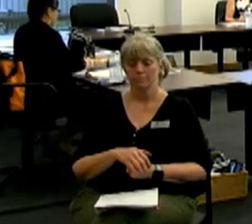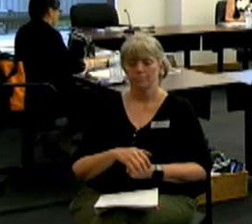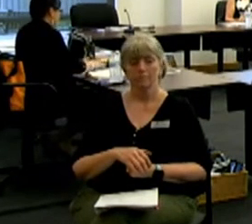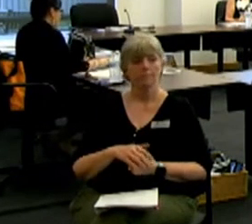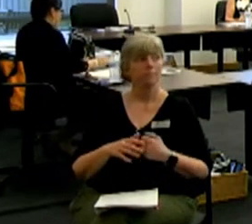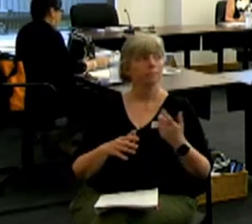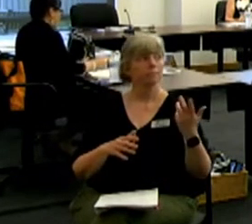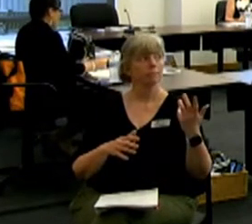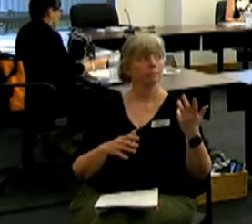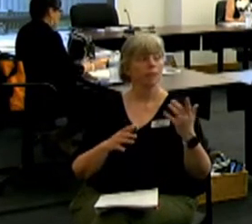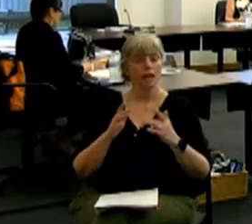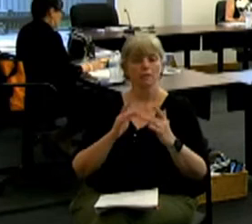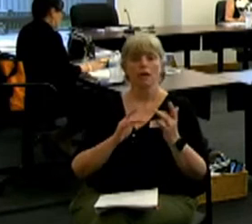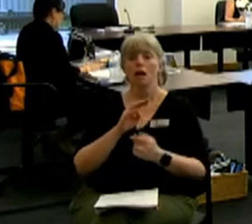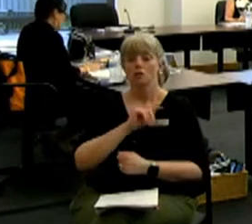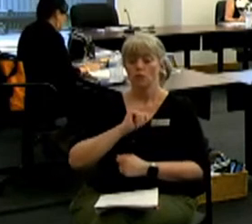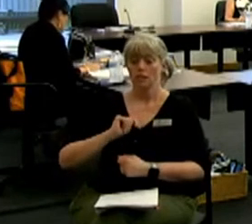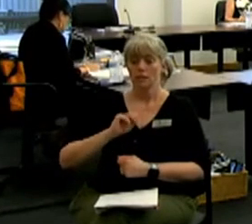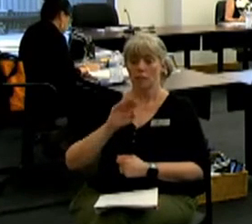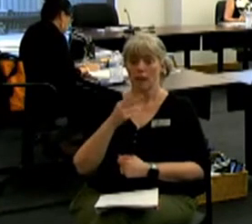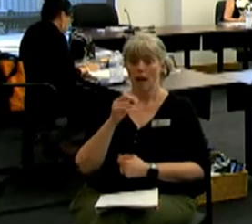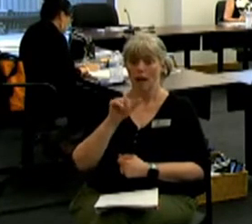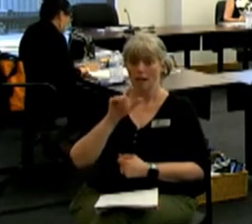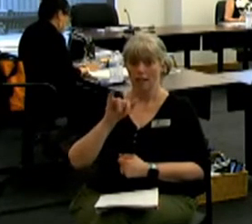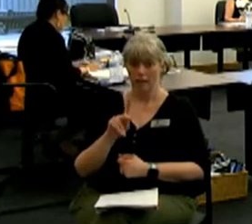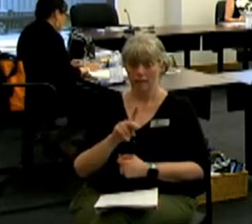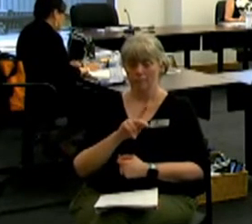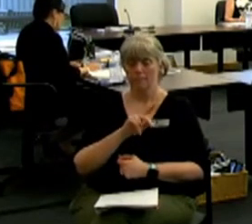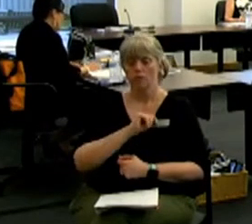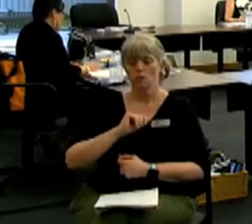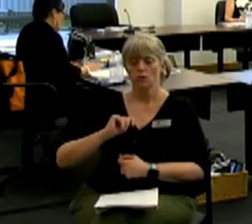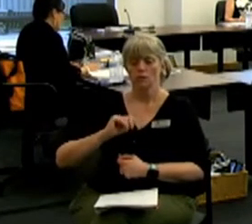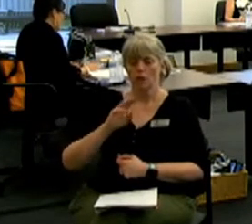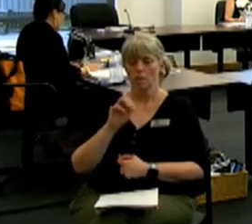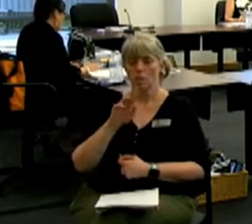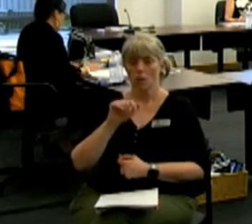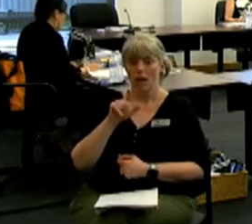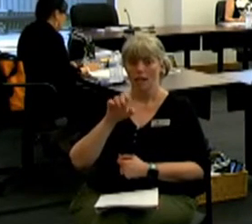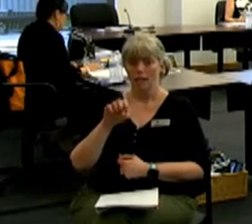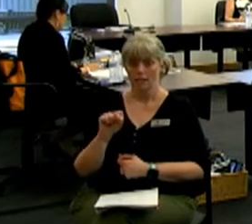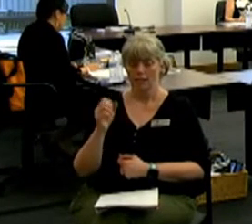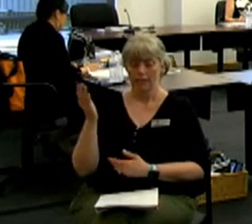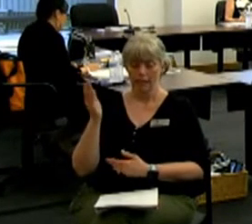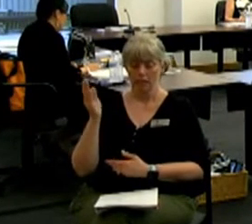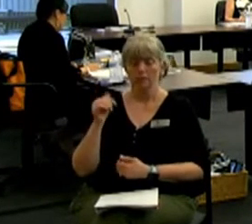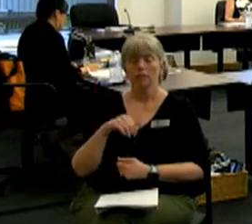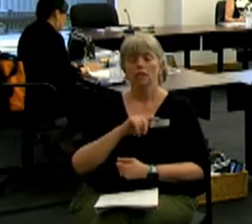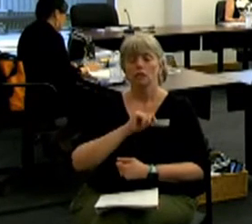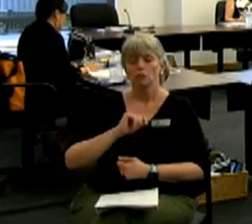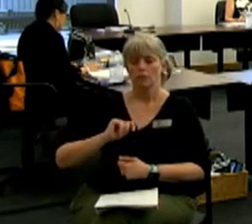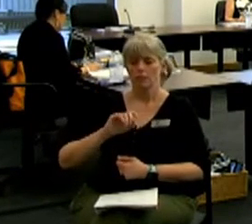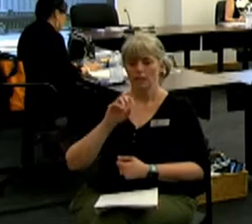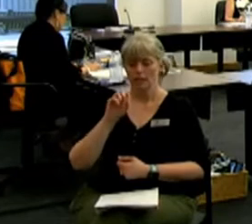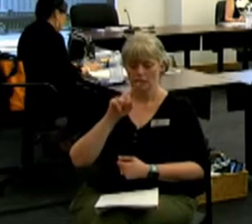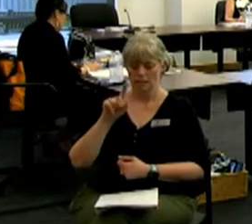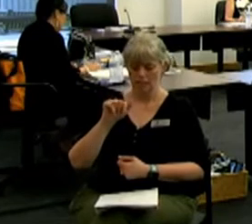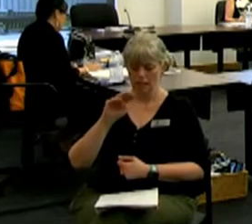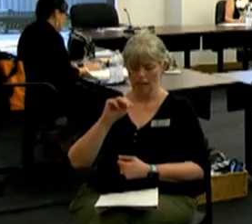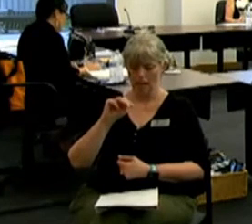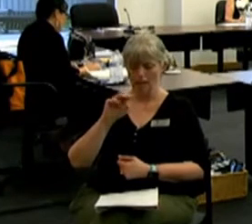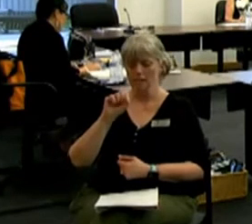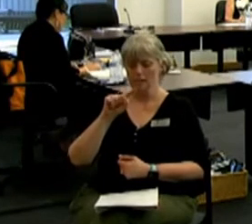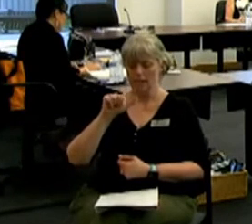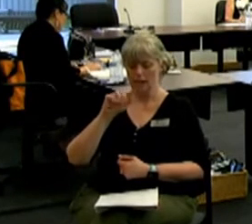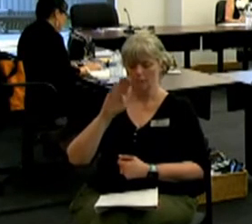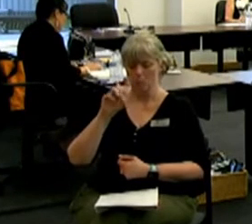On the way. Trustee Mahalik. Present. Trustee Morales. Here. Trustee Samborski.